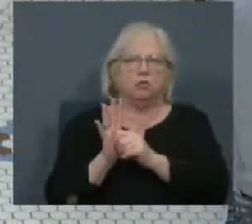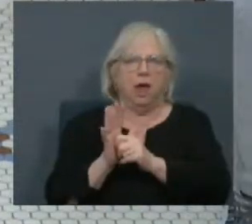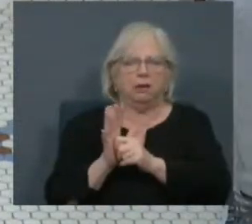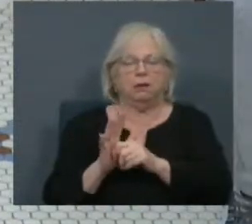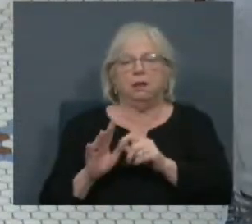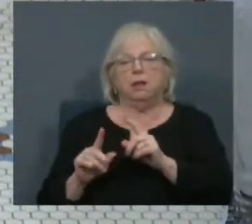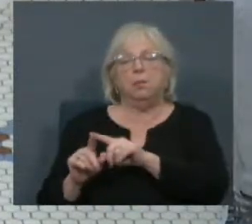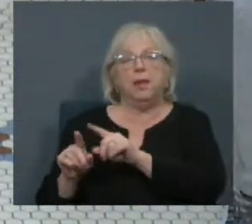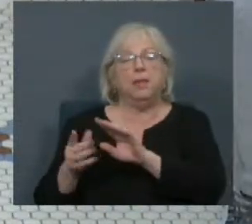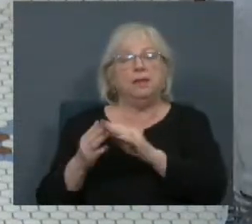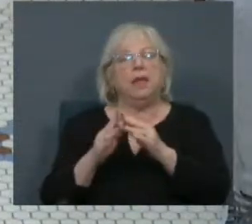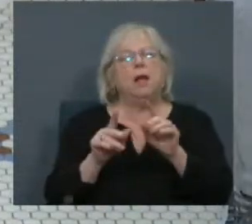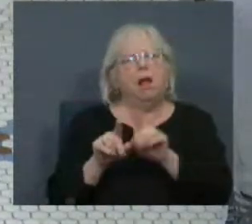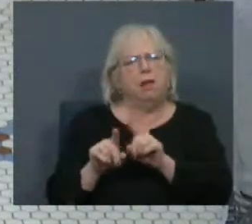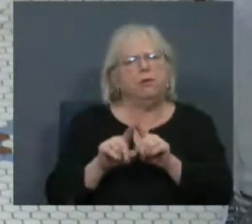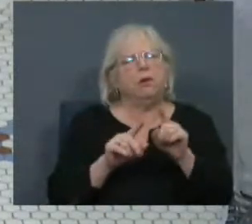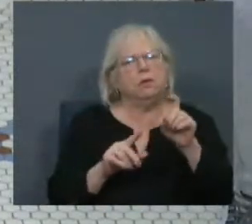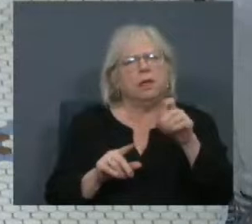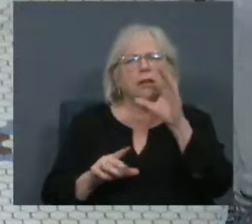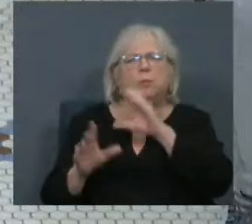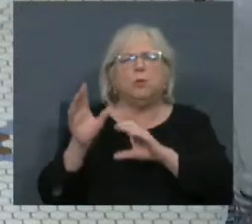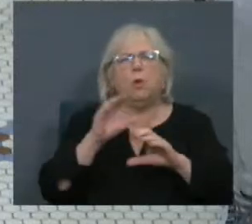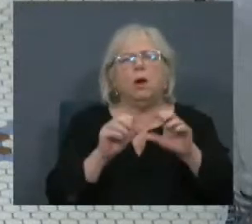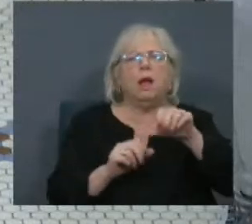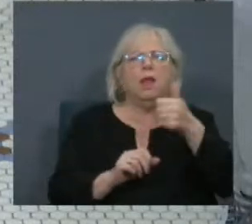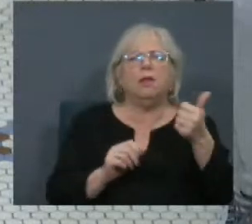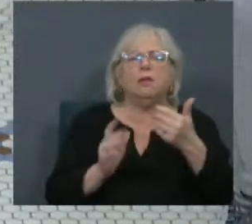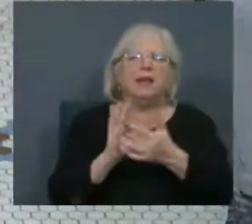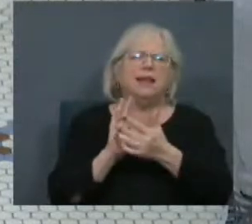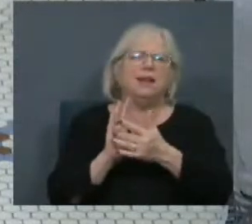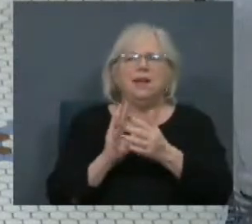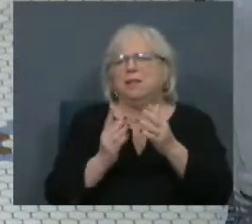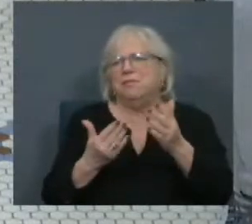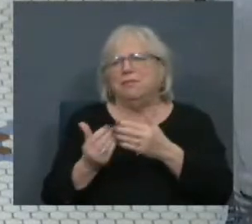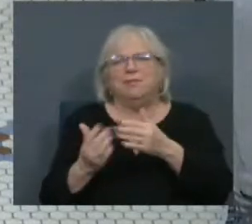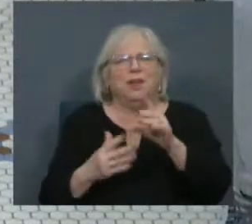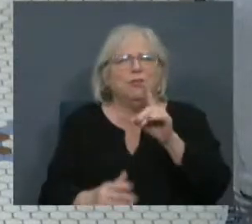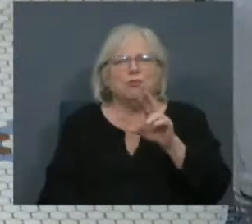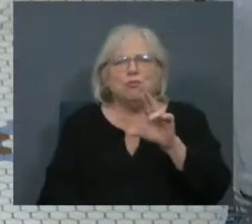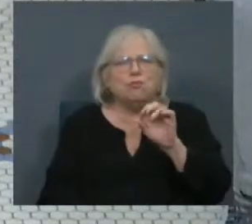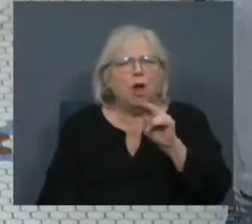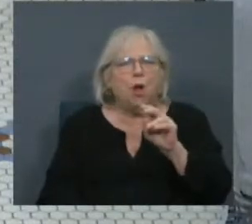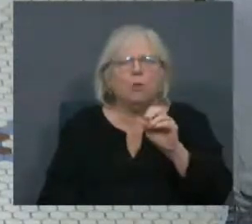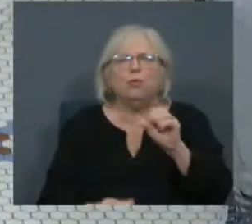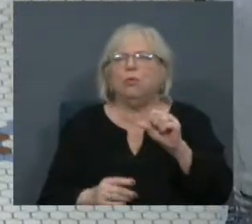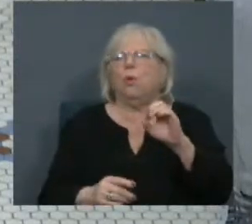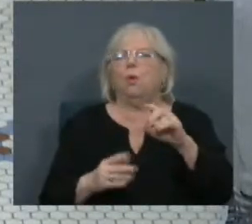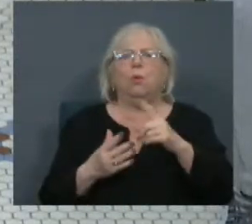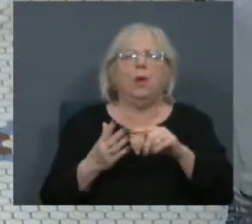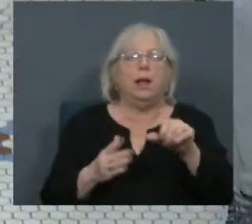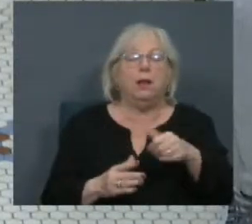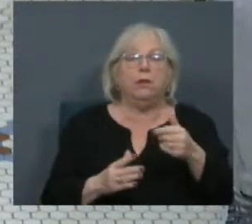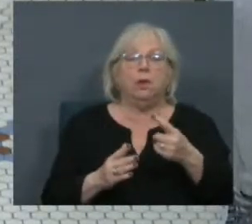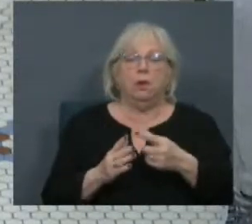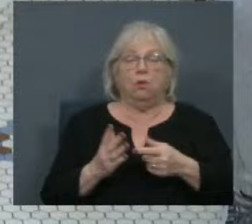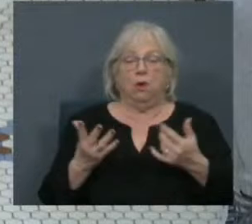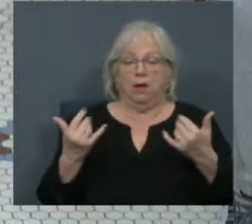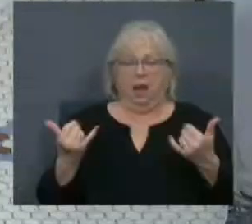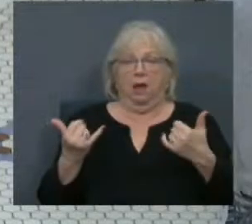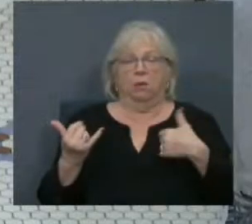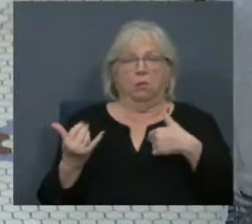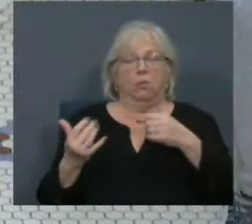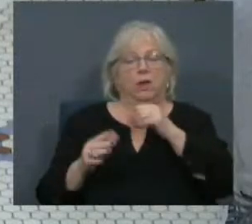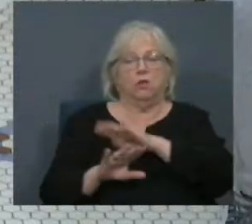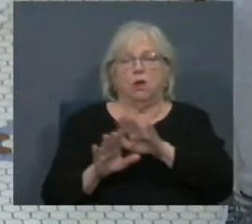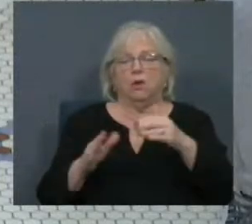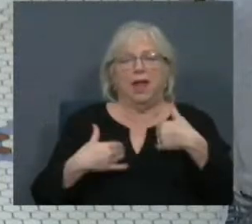city is also exploring other technologies, whether it's drones or whatever it might be, what stands right now is that we don't